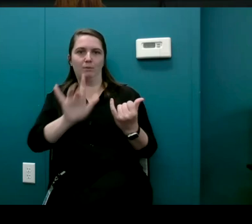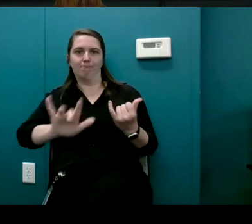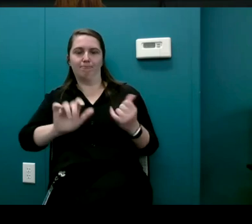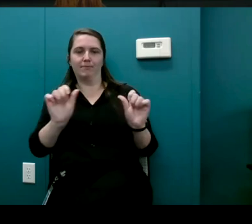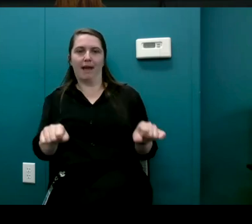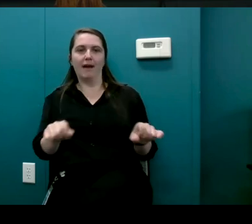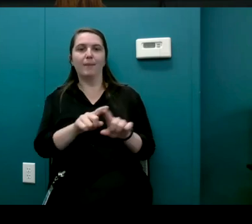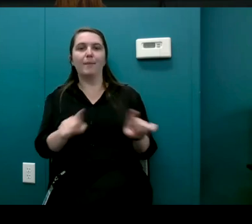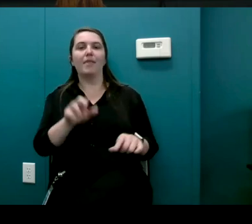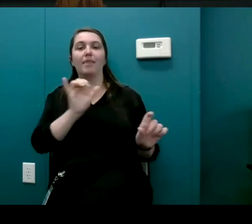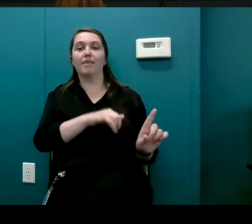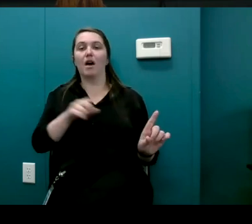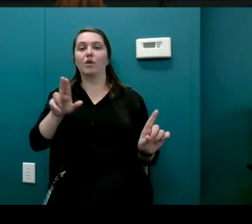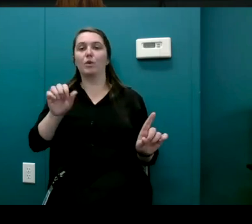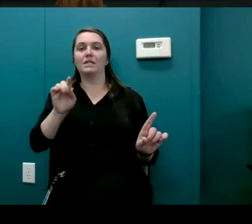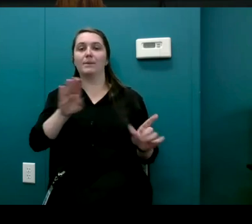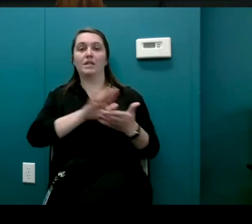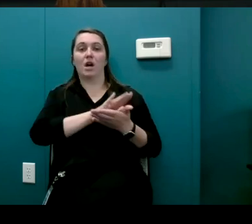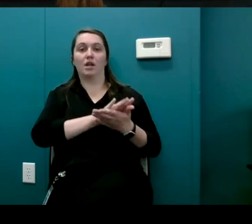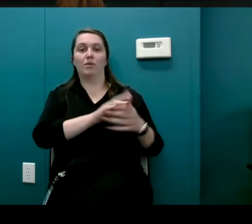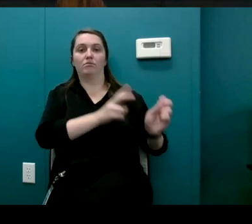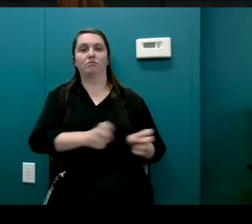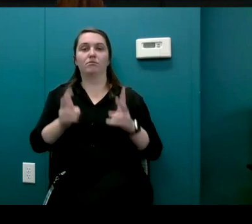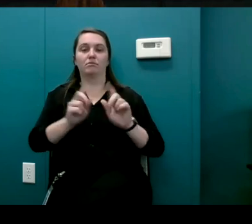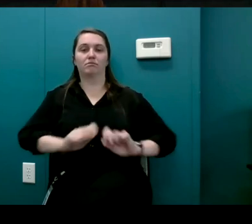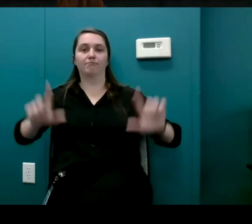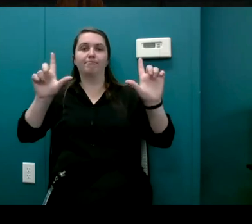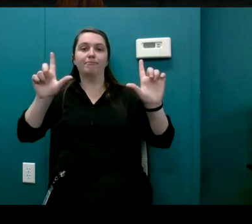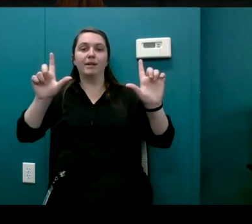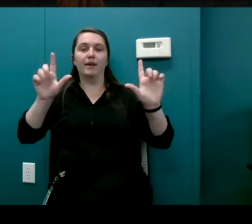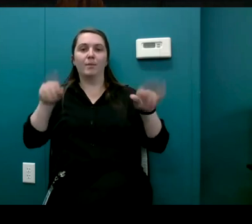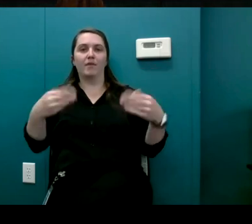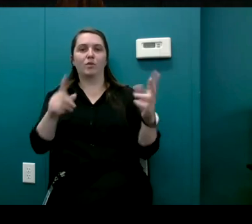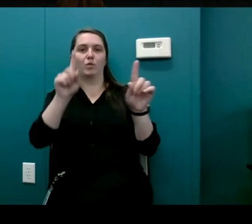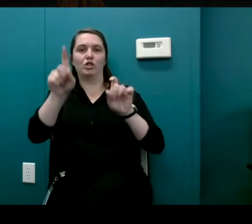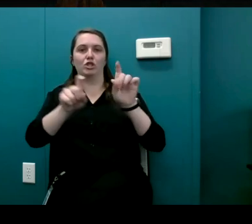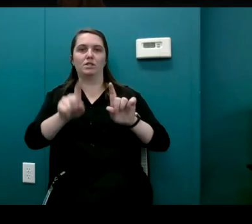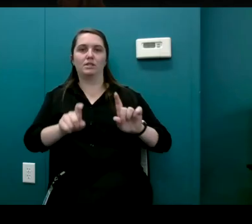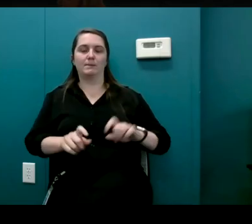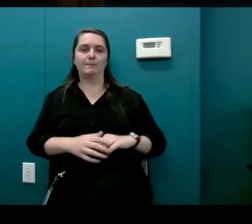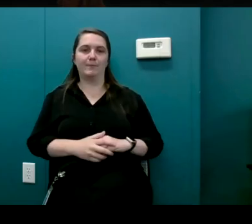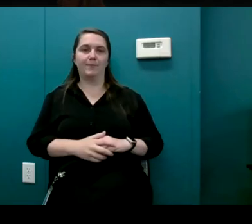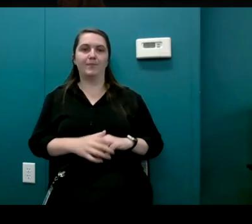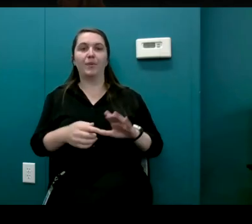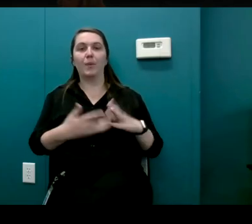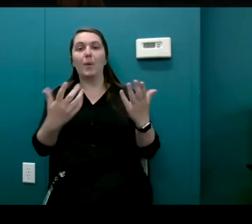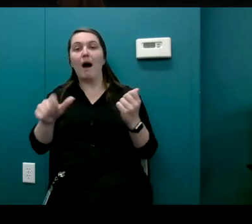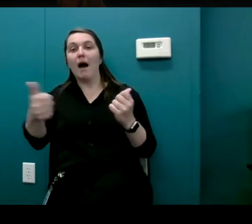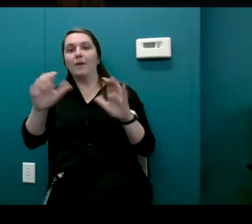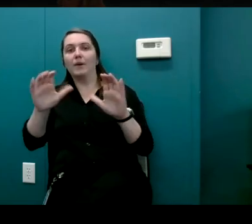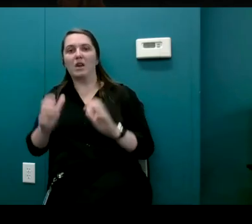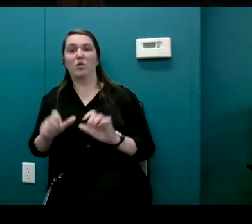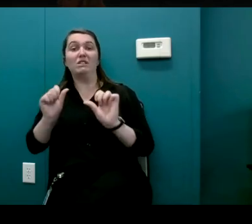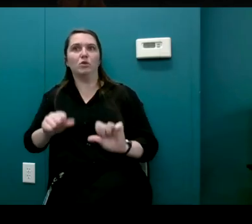document will take you specifically and ask these questions. Like, what other categories could be added